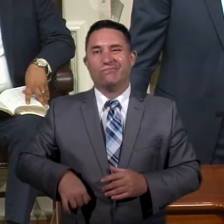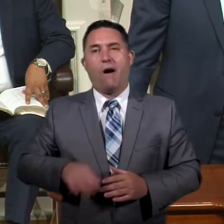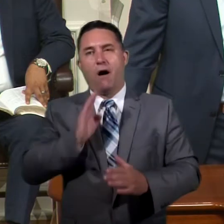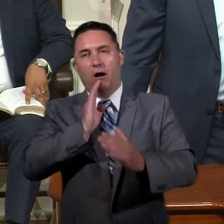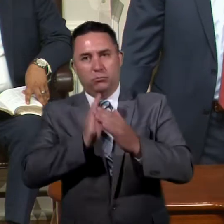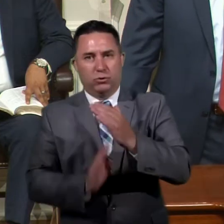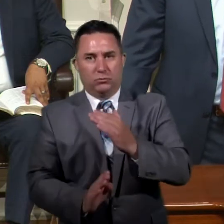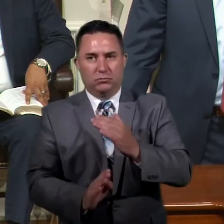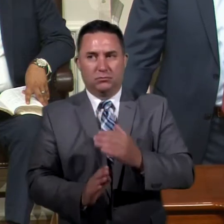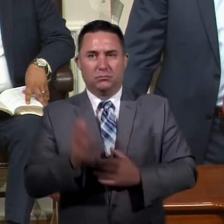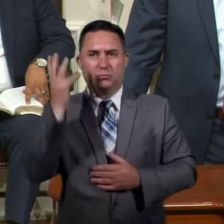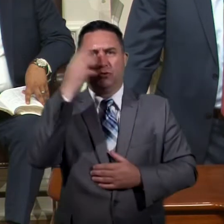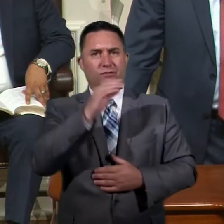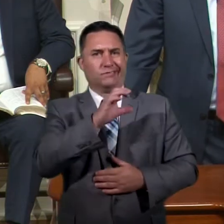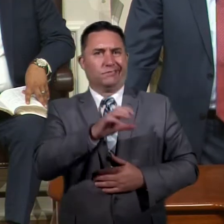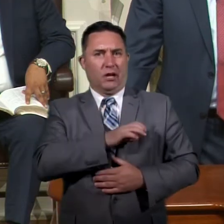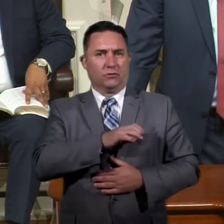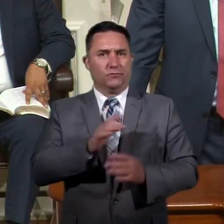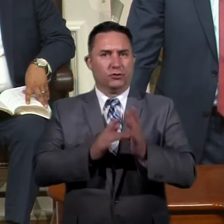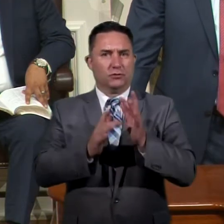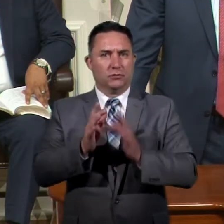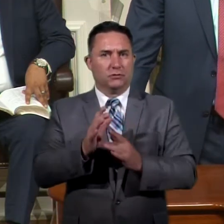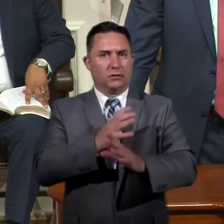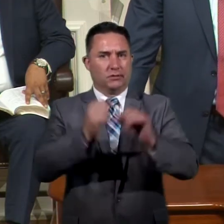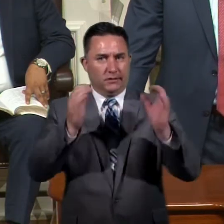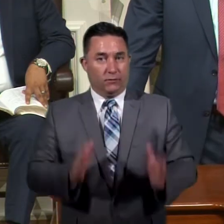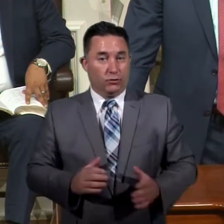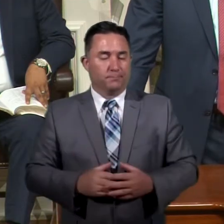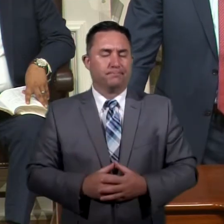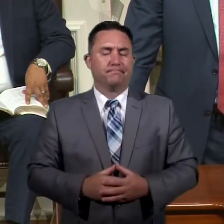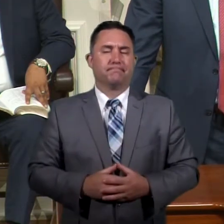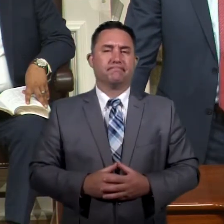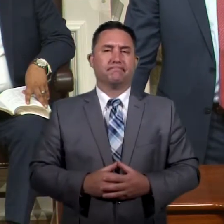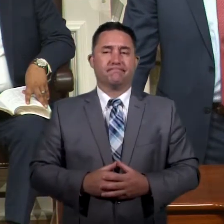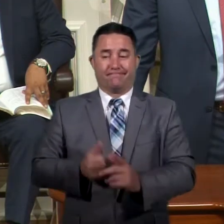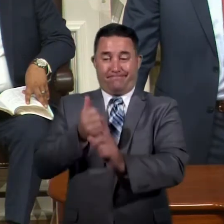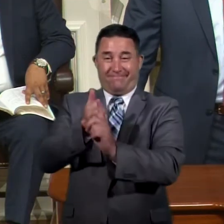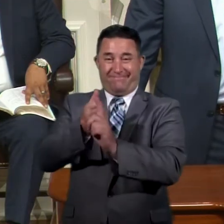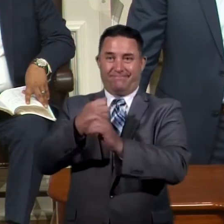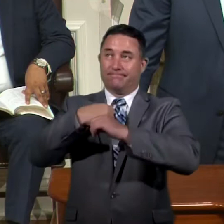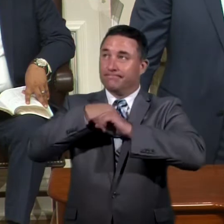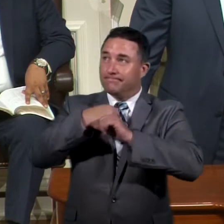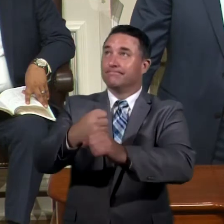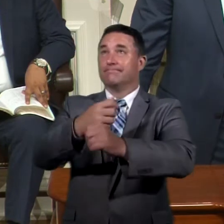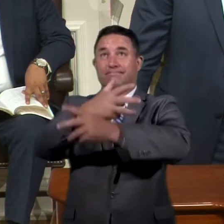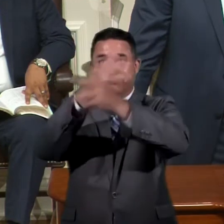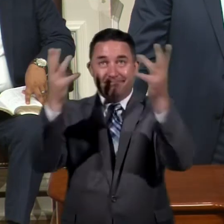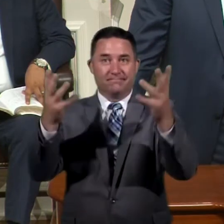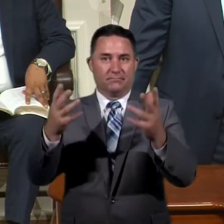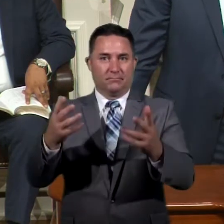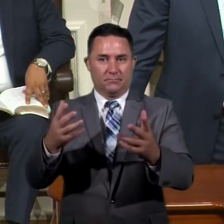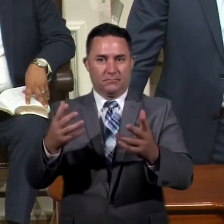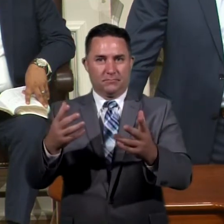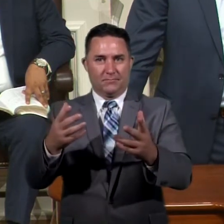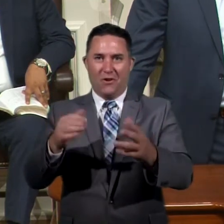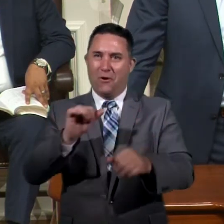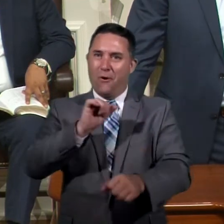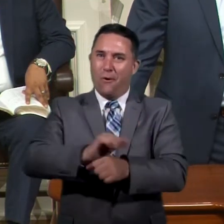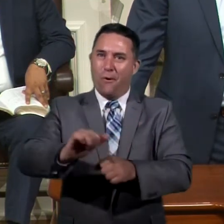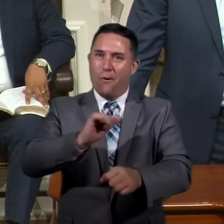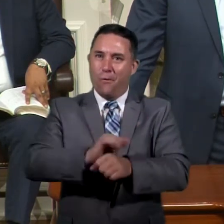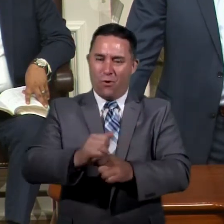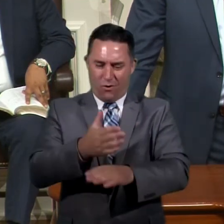mismo. Beautiful attribute of our Savior. Qué precioso atributo de nuestro Salvador. Who is the Creator, worked with wood.